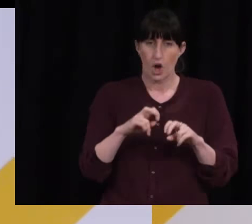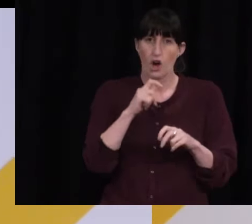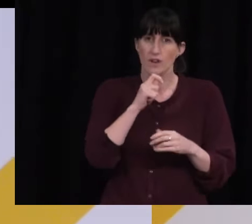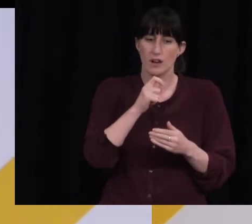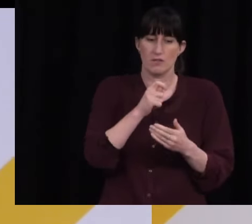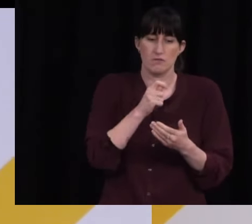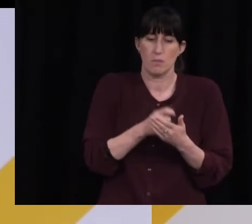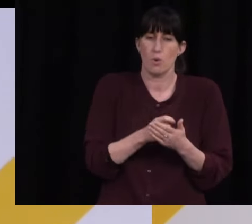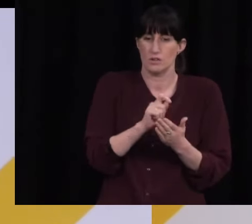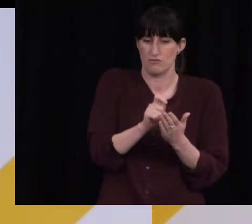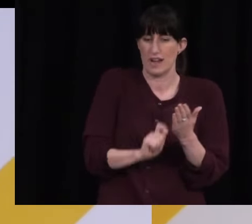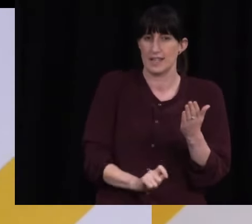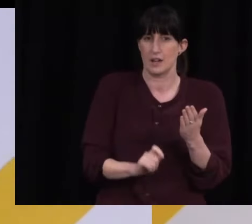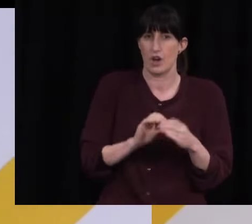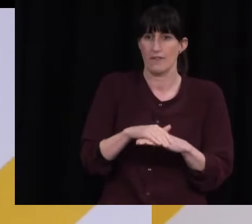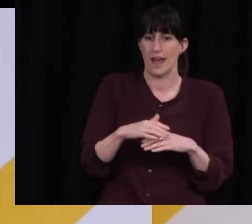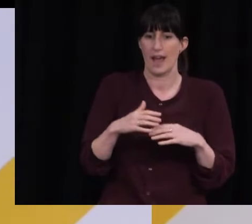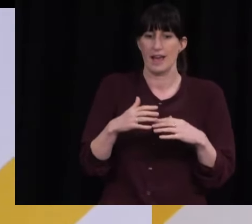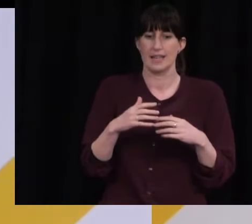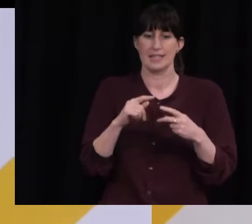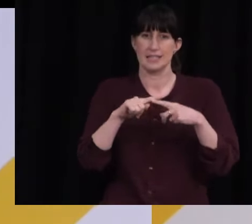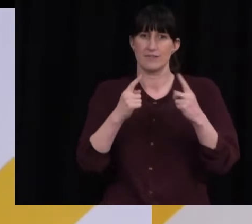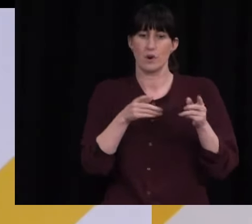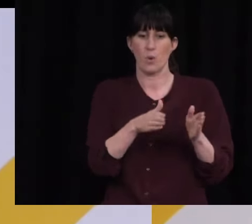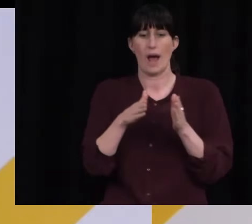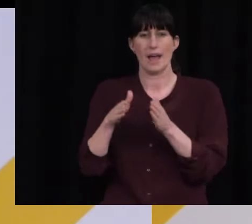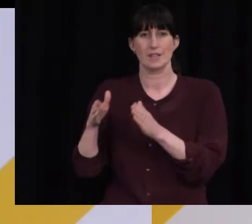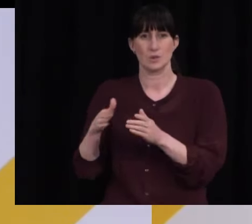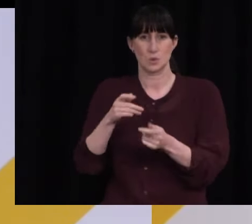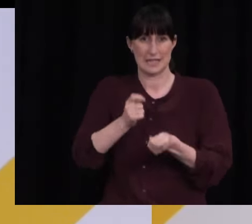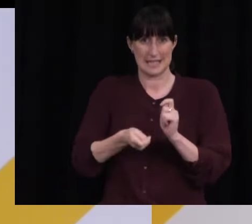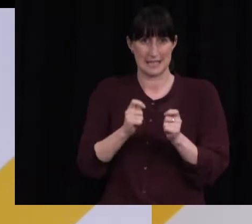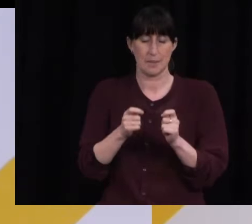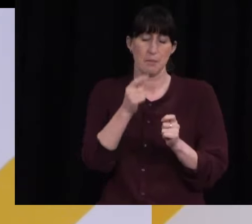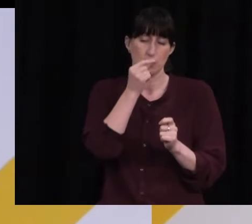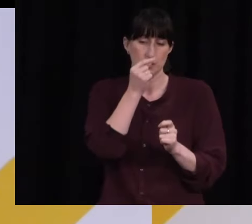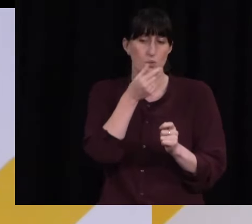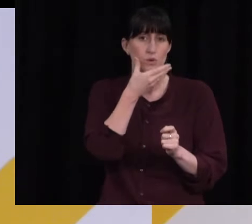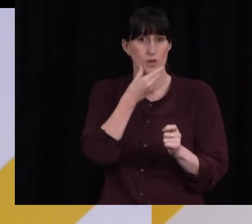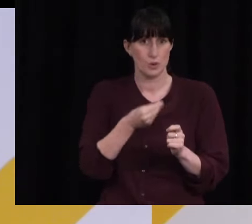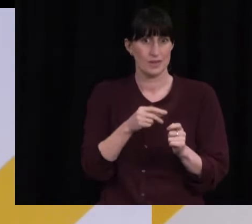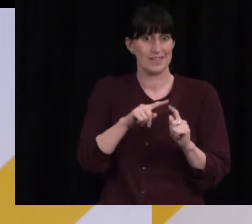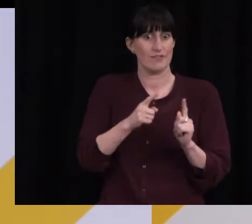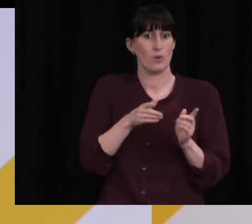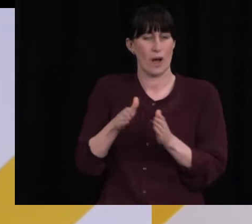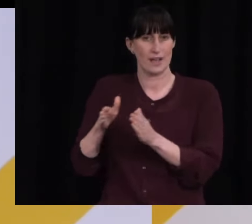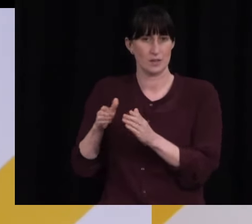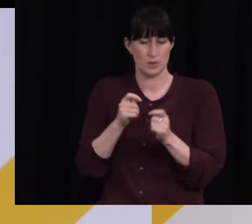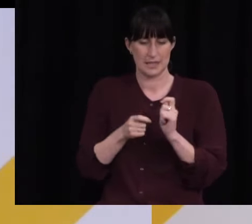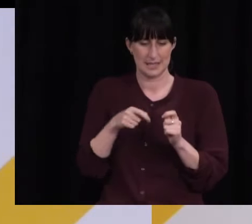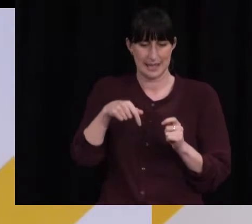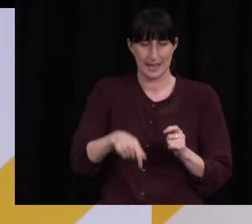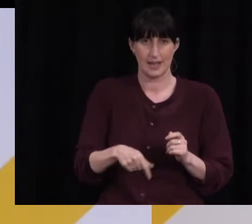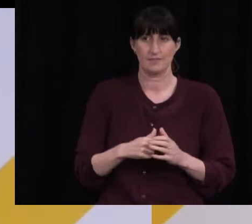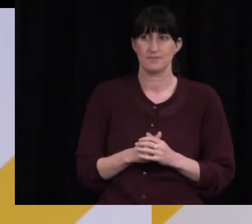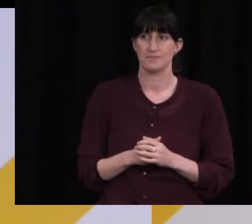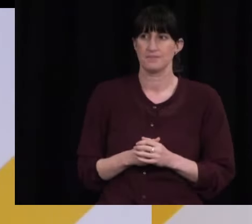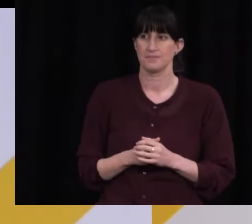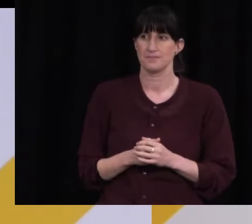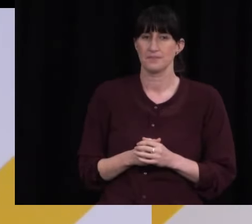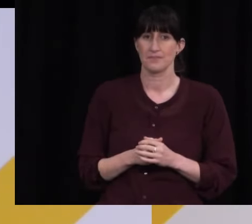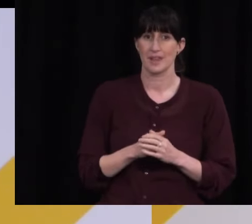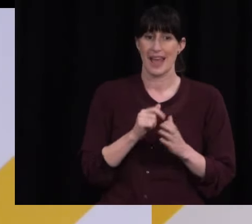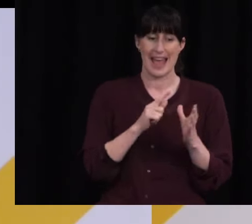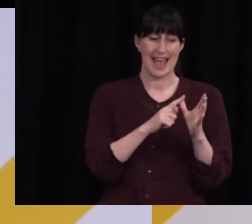them into our existing testing regime to overcome some of the issues that have been raised around if you use